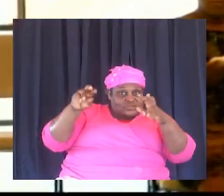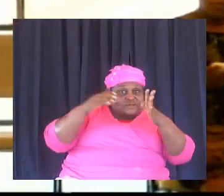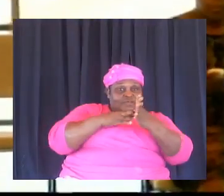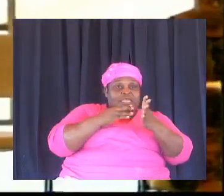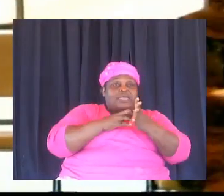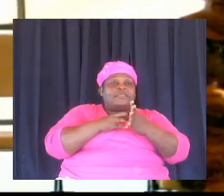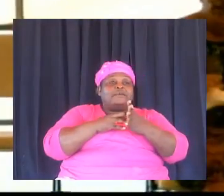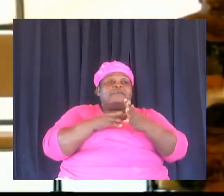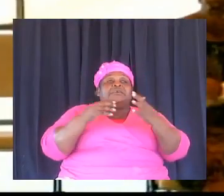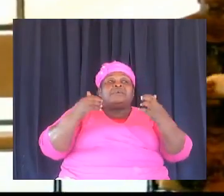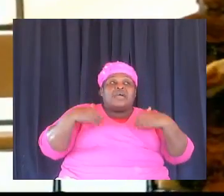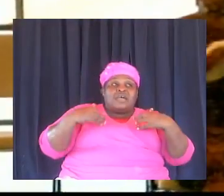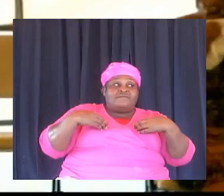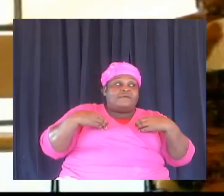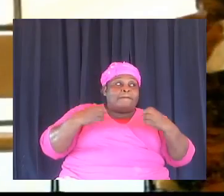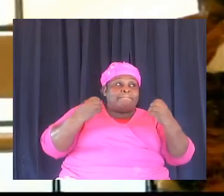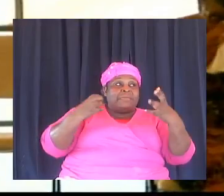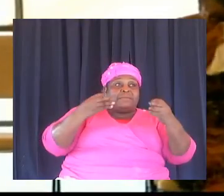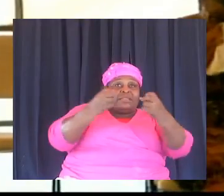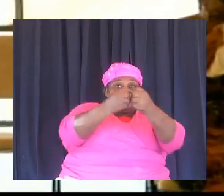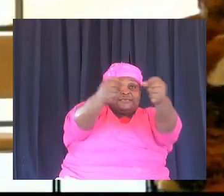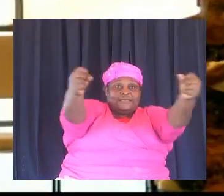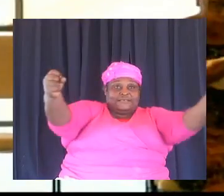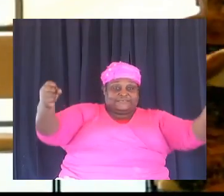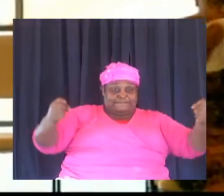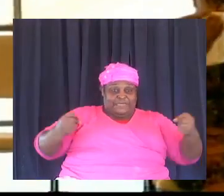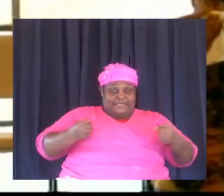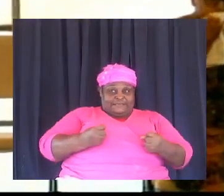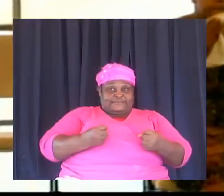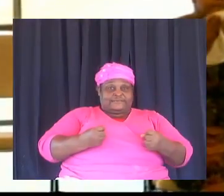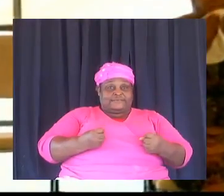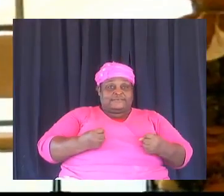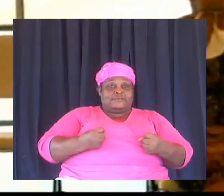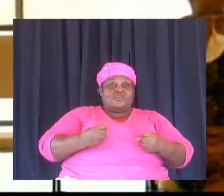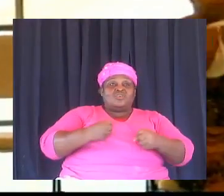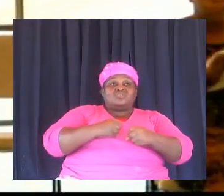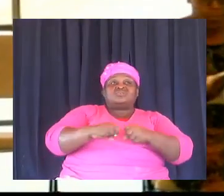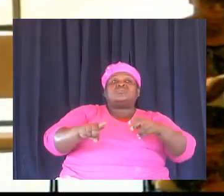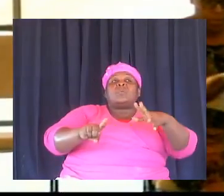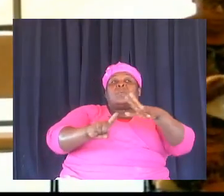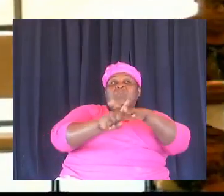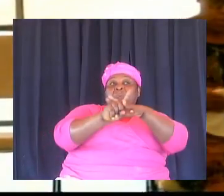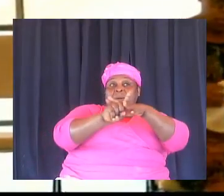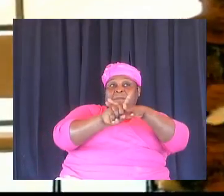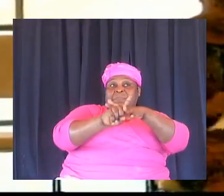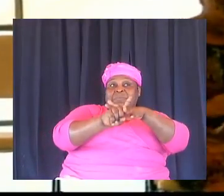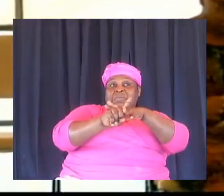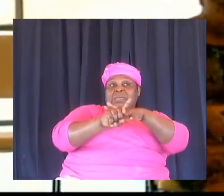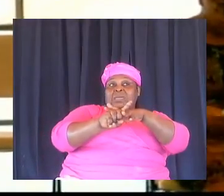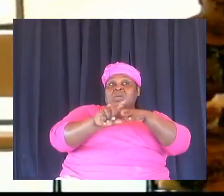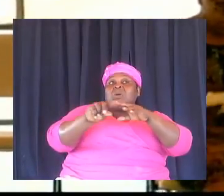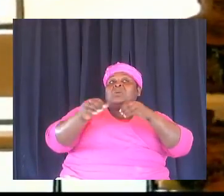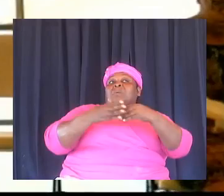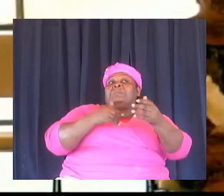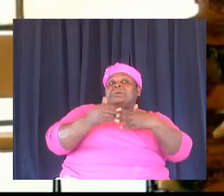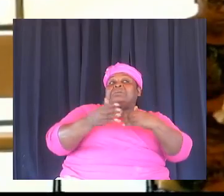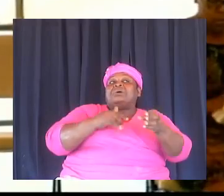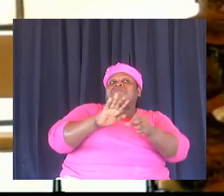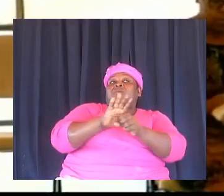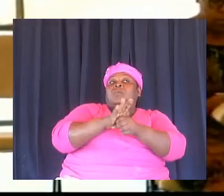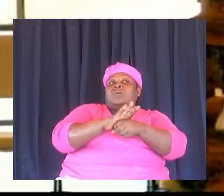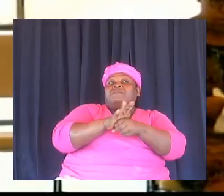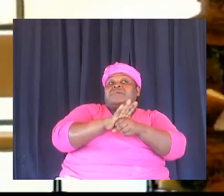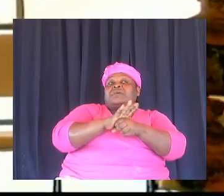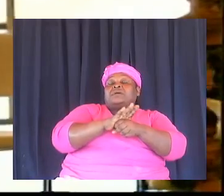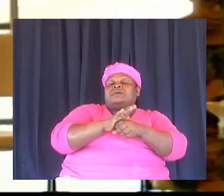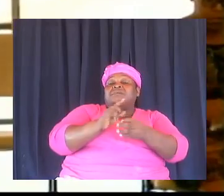quite a number of spaces. So it appears that because of the spike in COVID, amen,